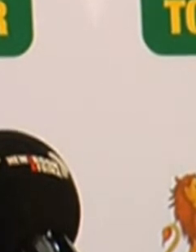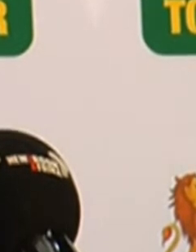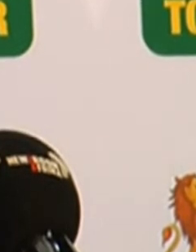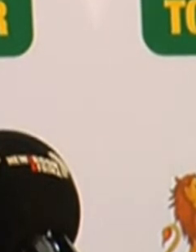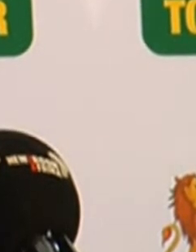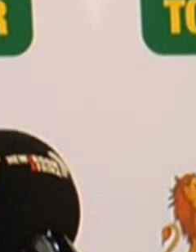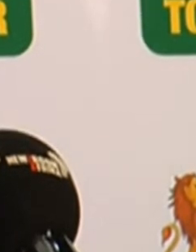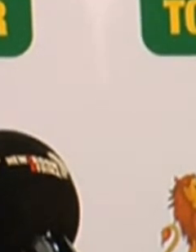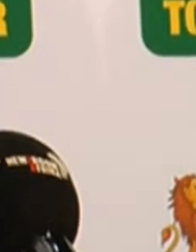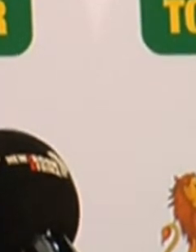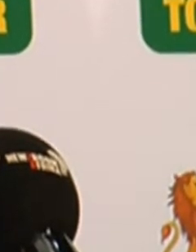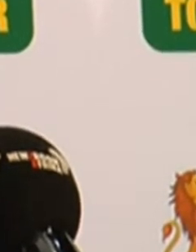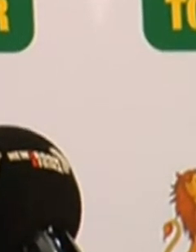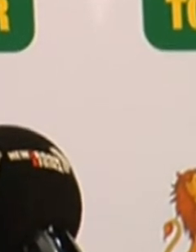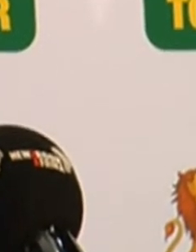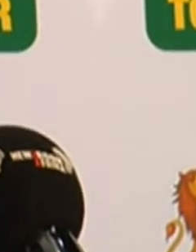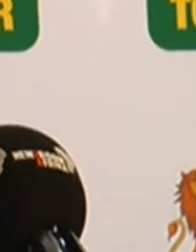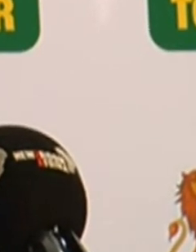Trade Competition